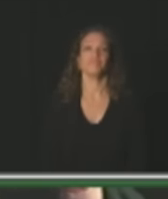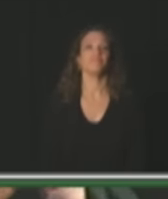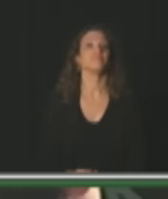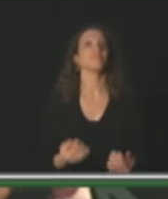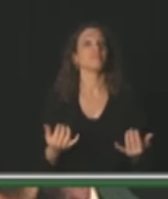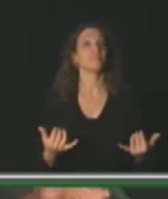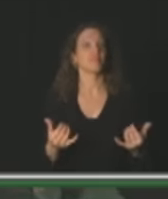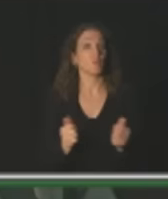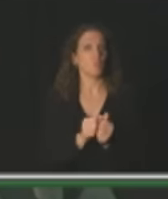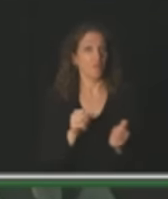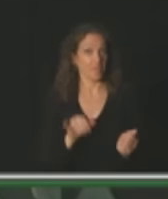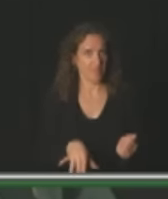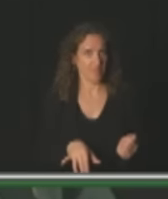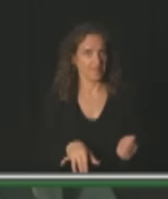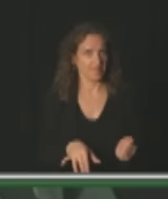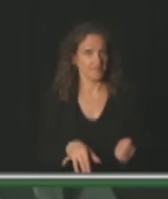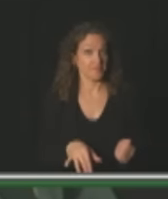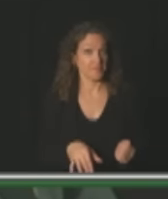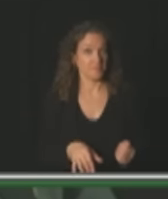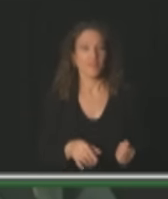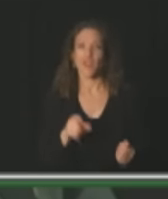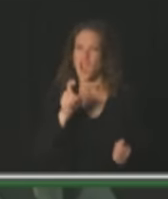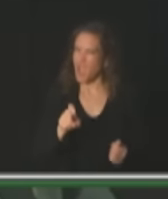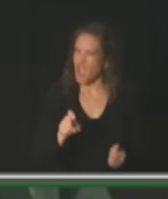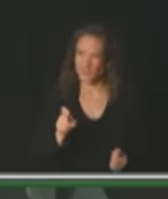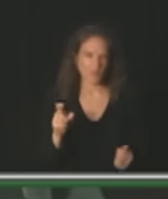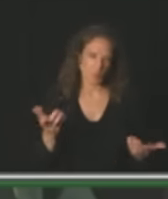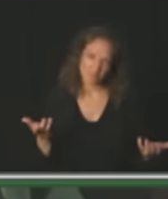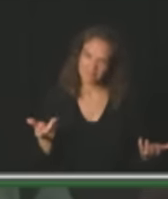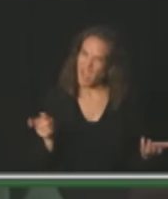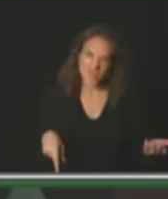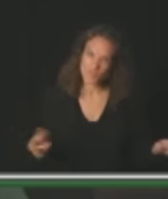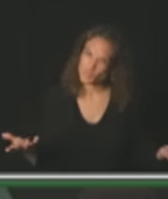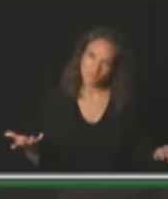And with that, I have to do it.